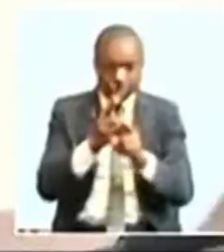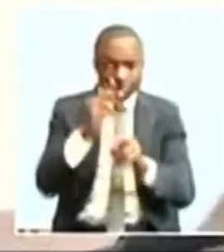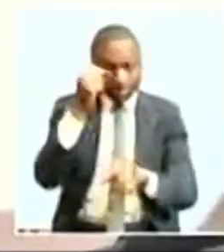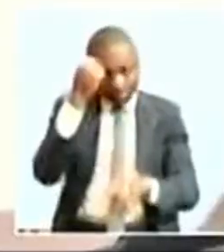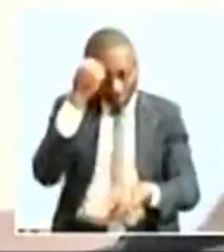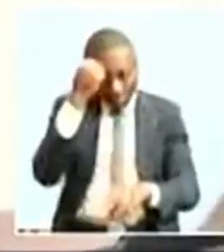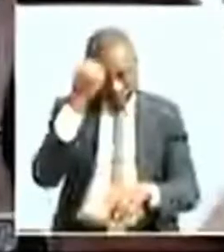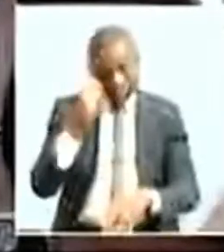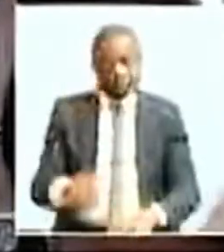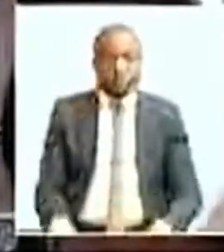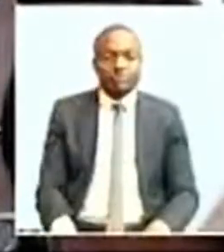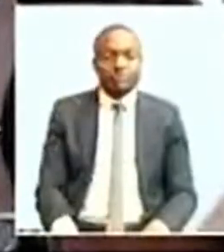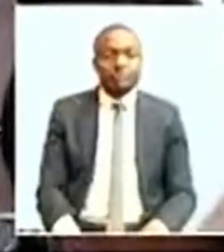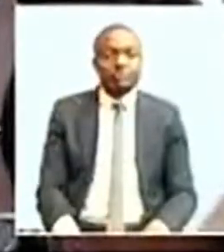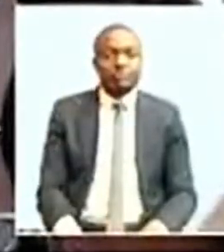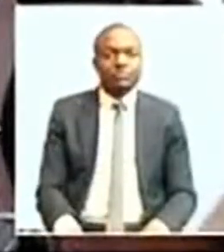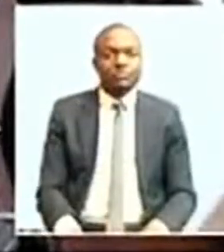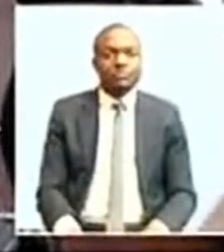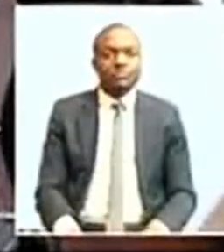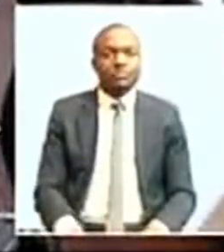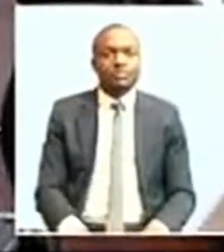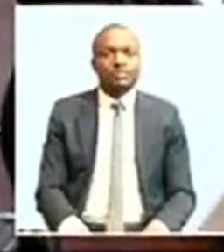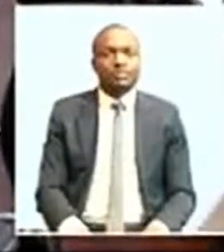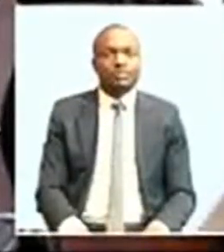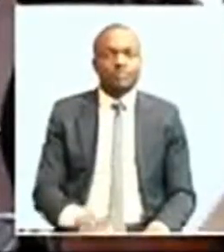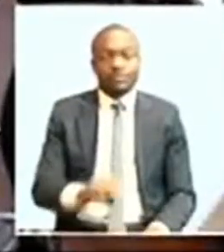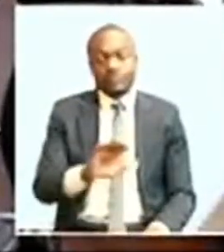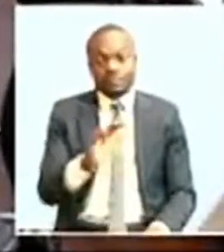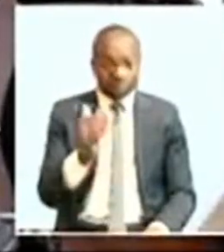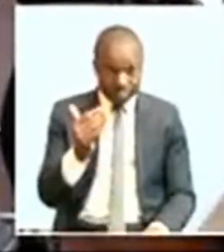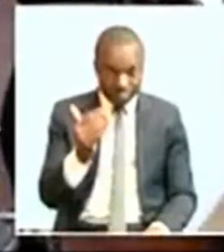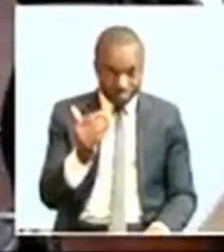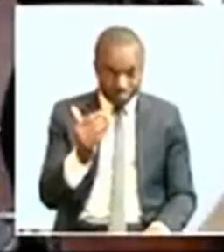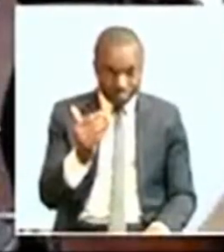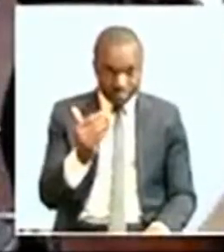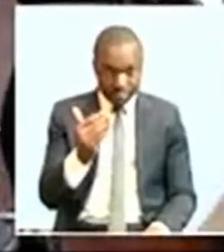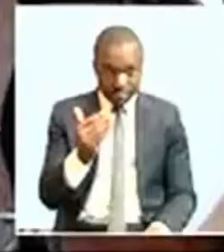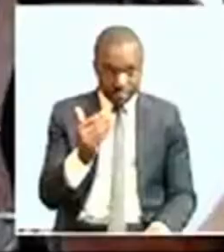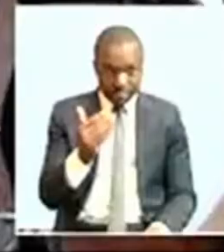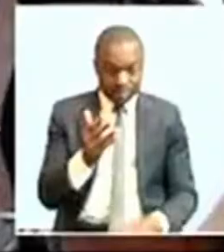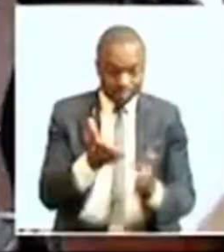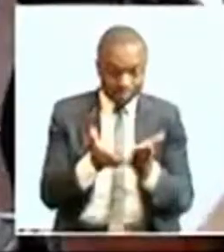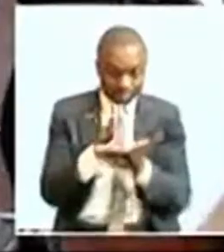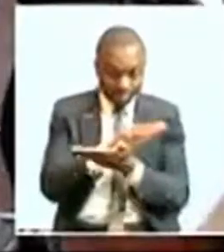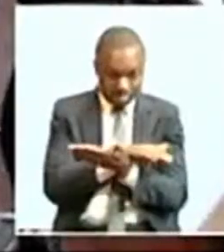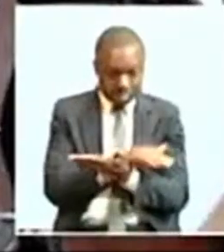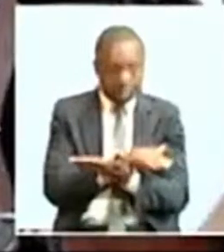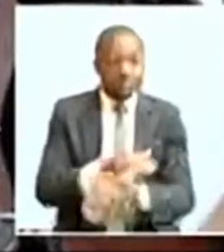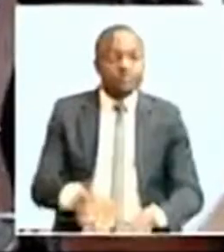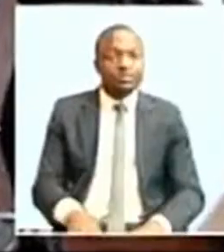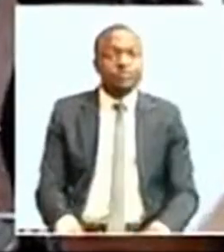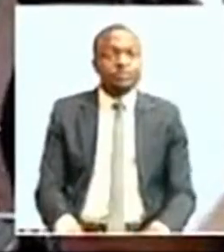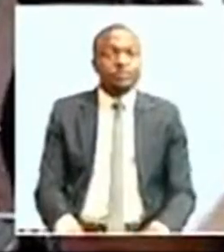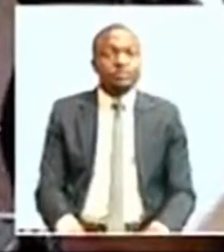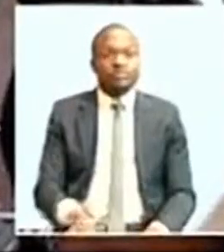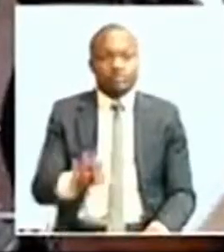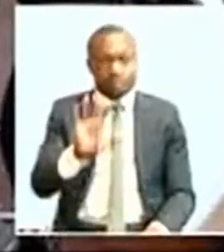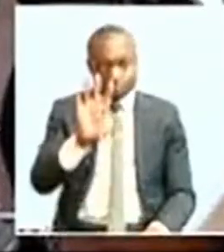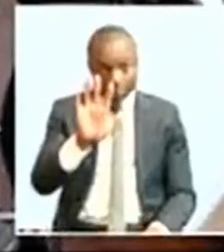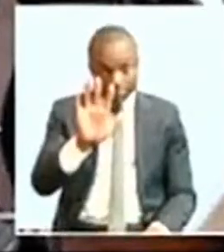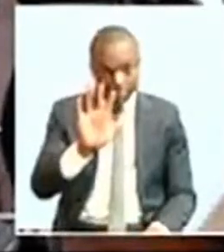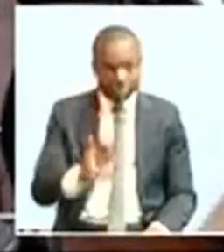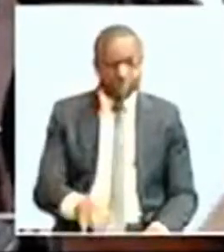you, Chairperson. I'll take you back to page 5.